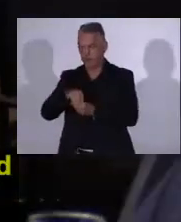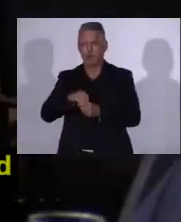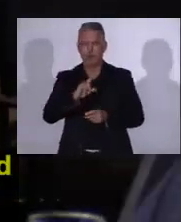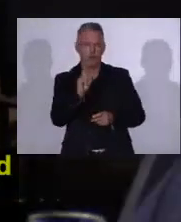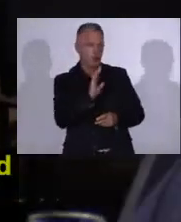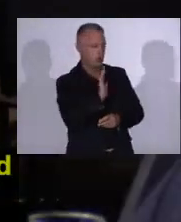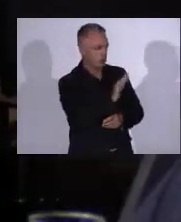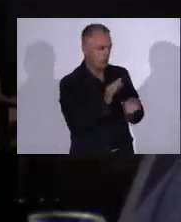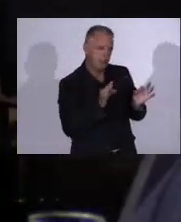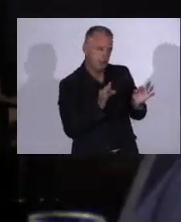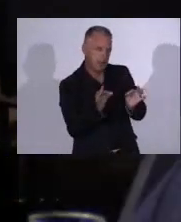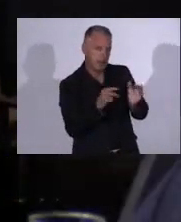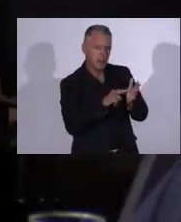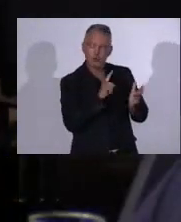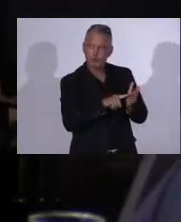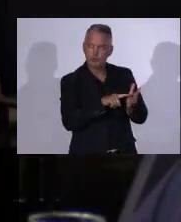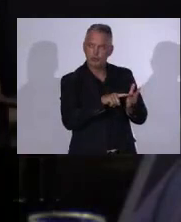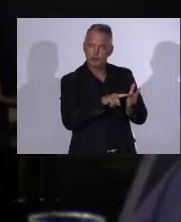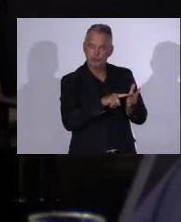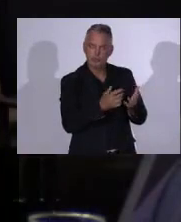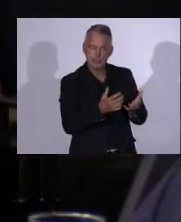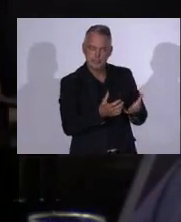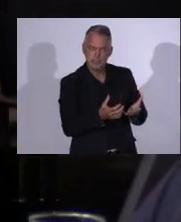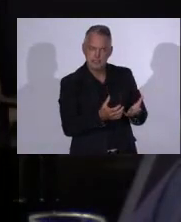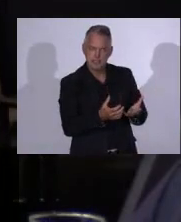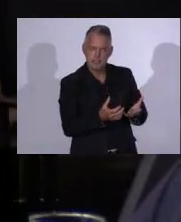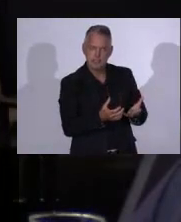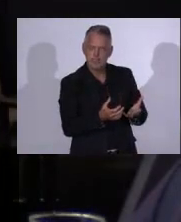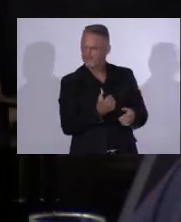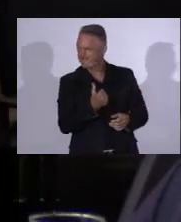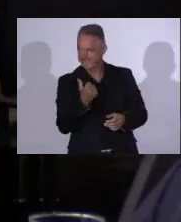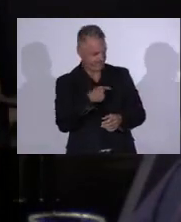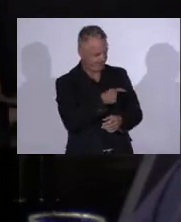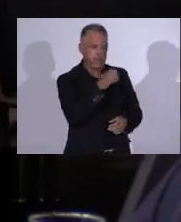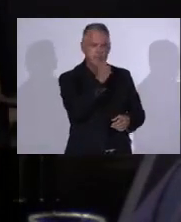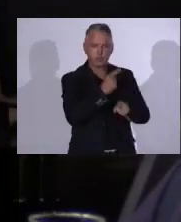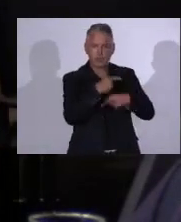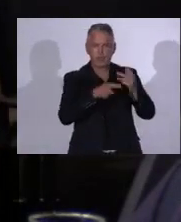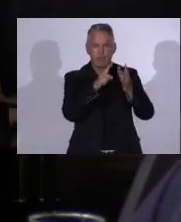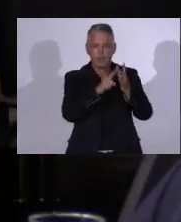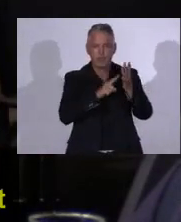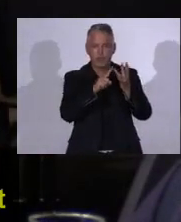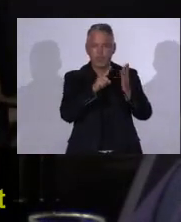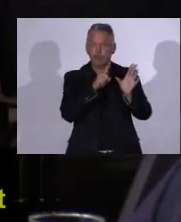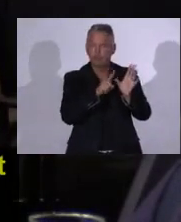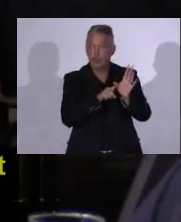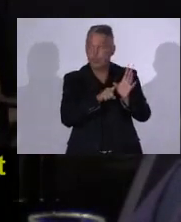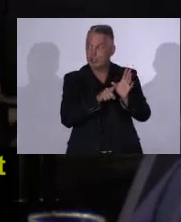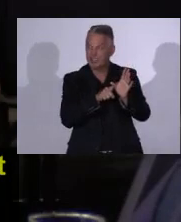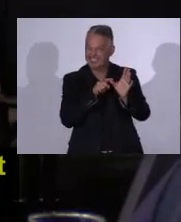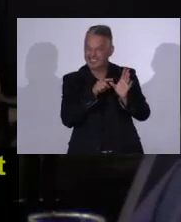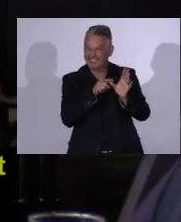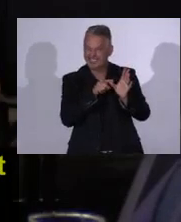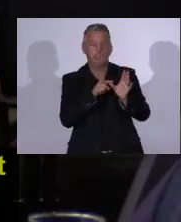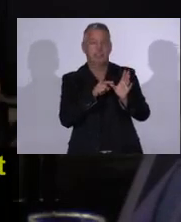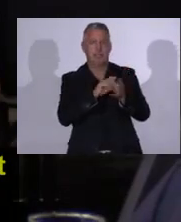to collect that social impact, and as Sean was just saying, the joy, to be able to then share that with your funding body internally